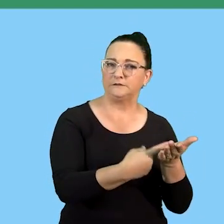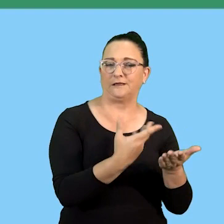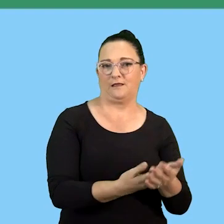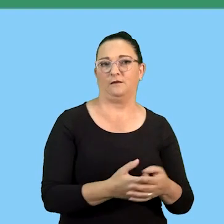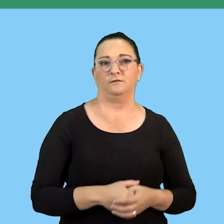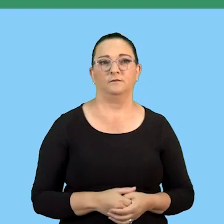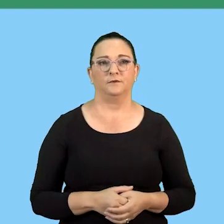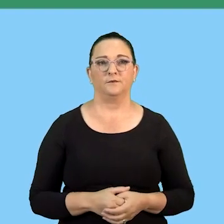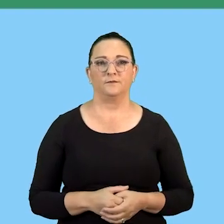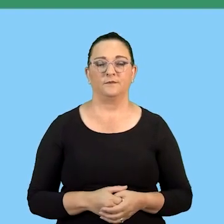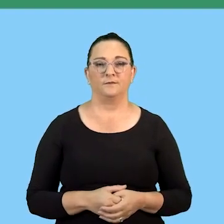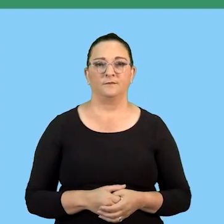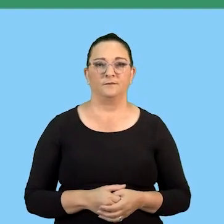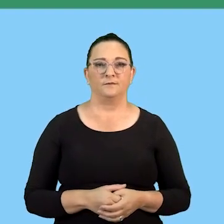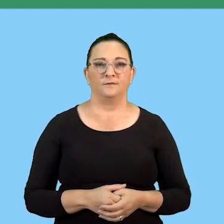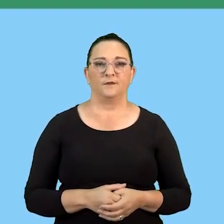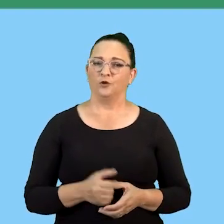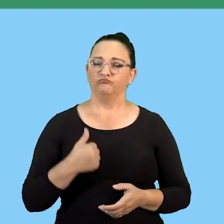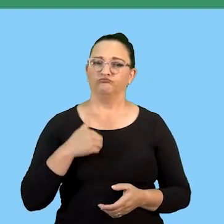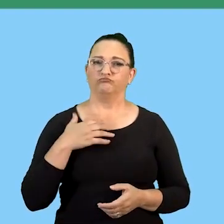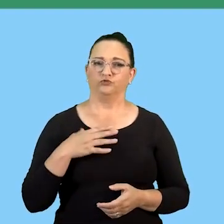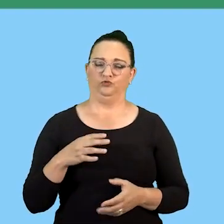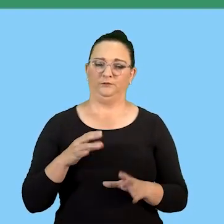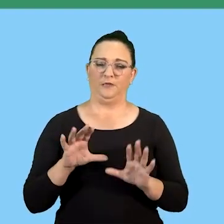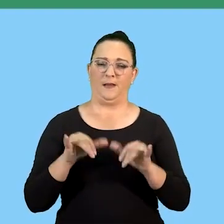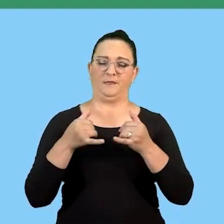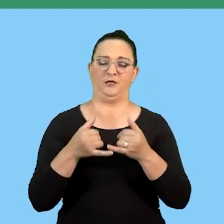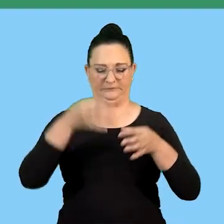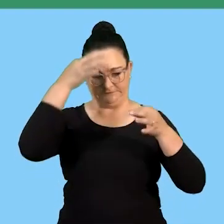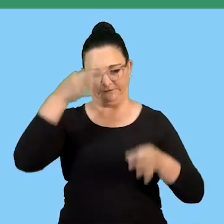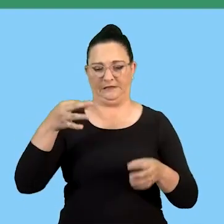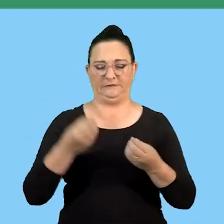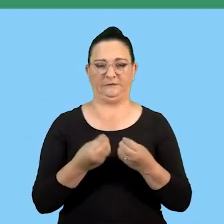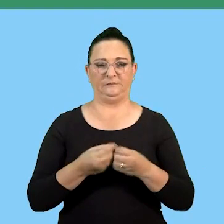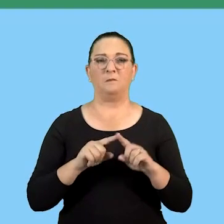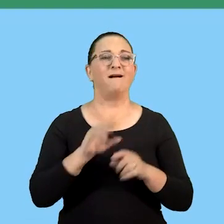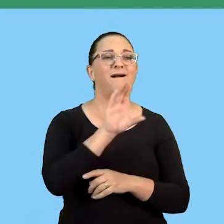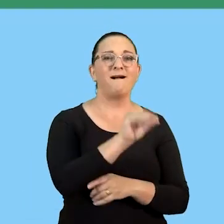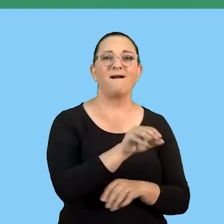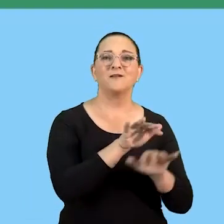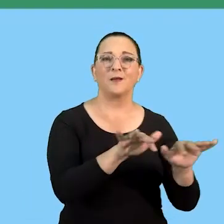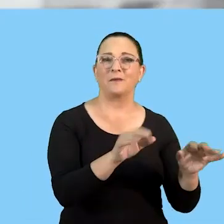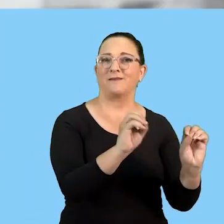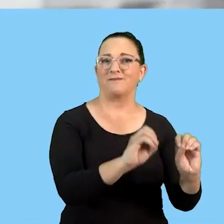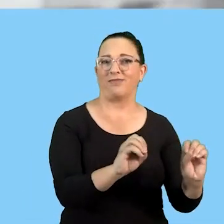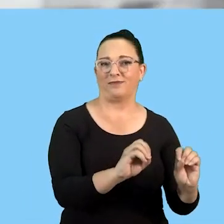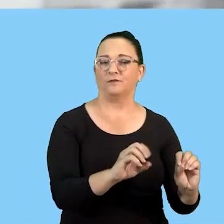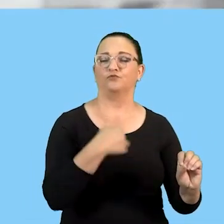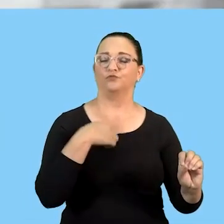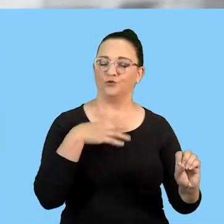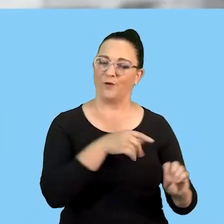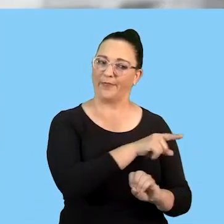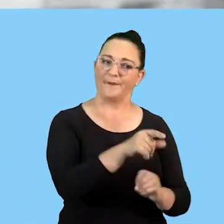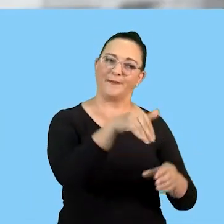Remember, we don't want employees, or the employers rather, making decisions without consulting or without involving the employees. So hence, we